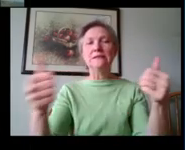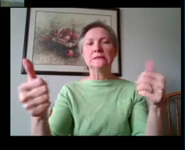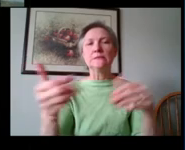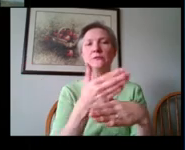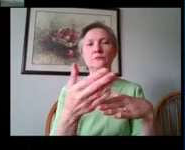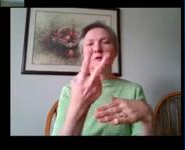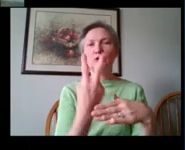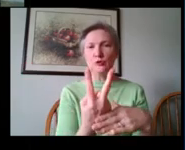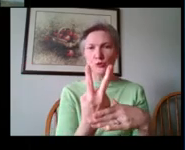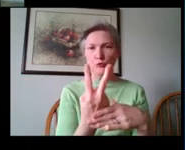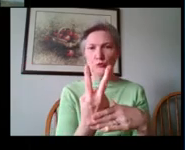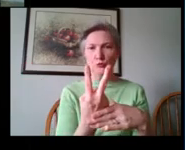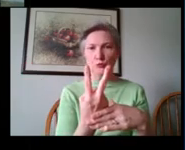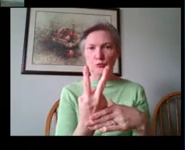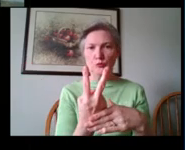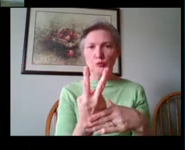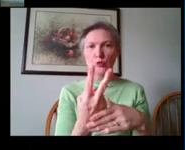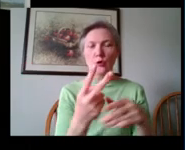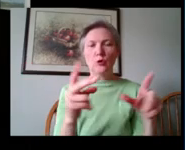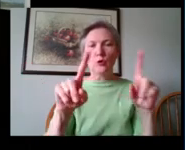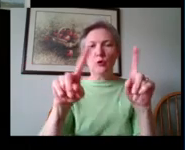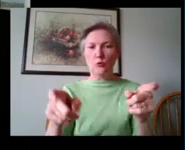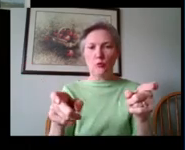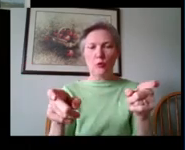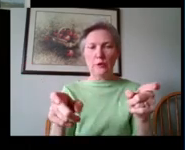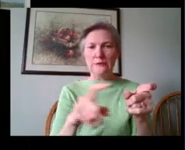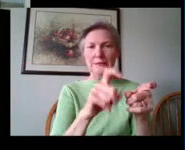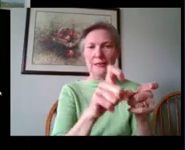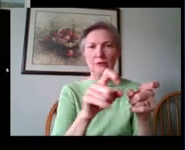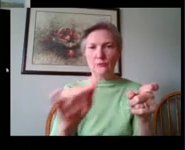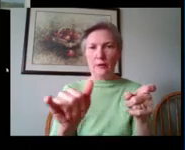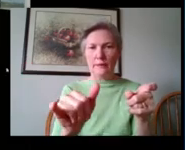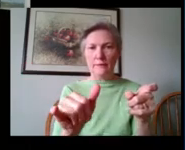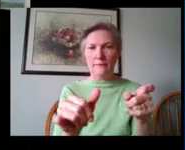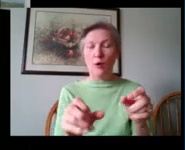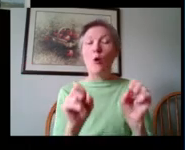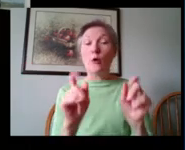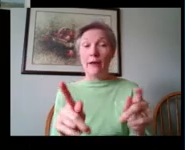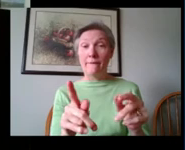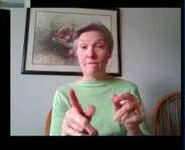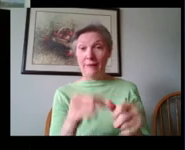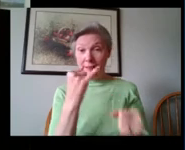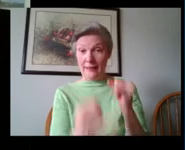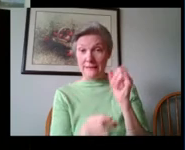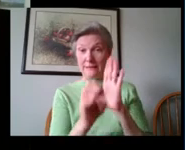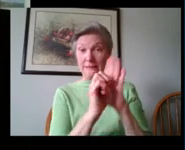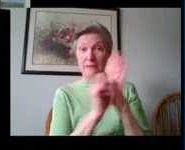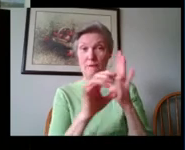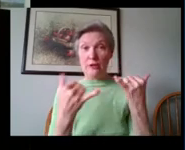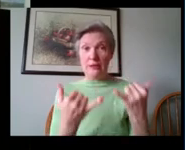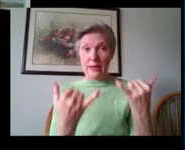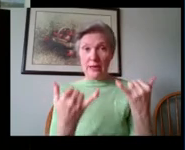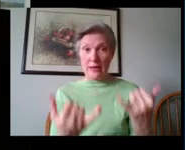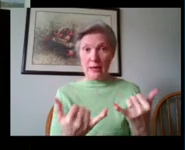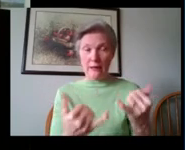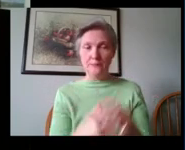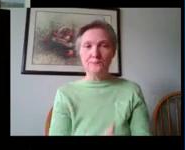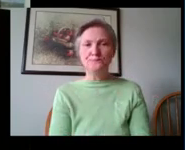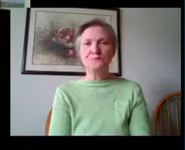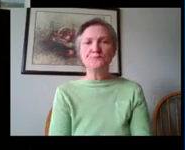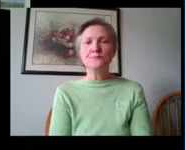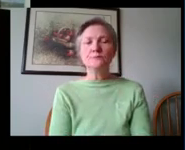2 coordinates? All right, so here's our final example of the day. We're going to take a